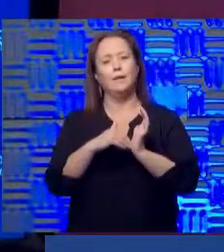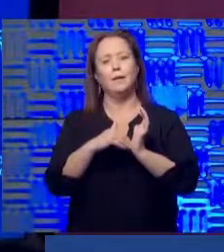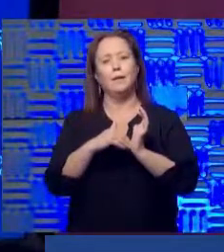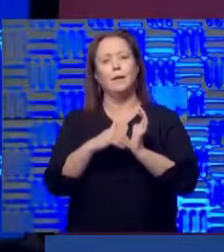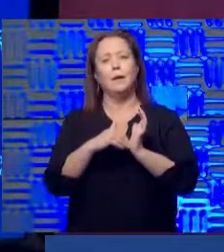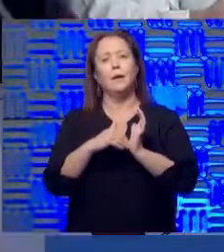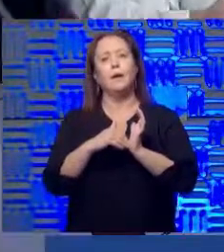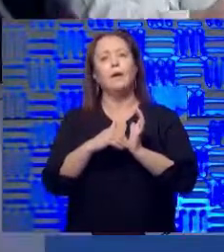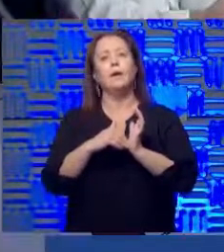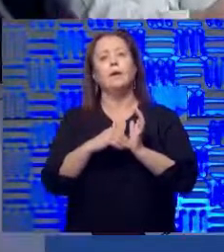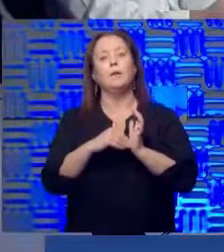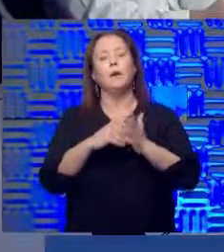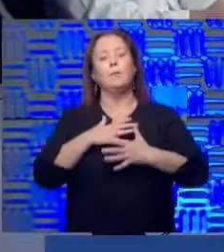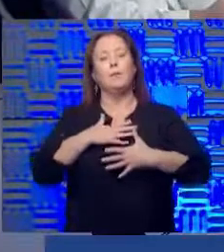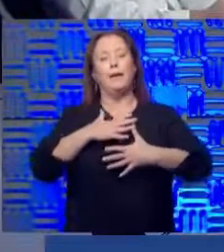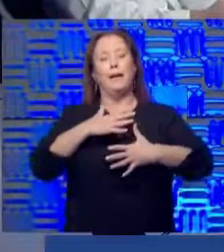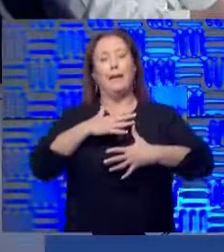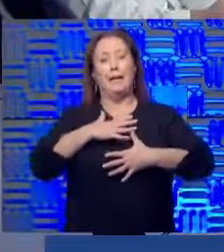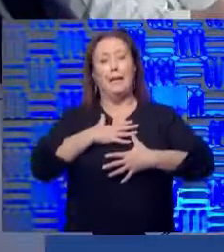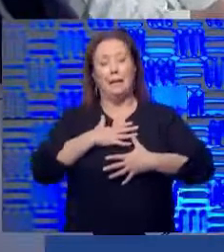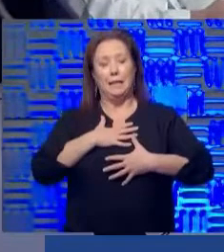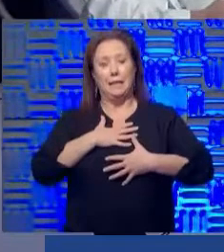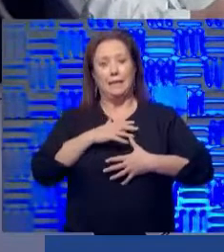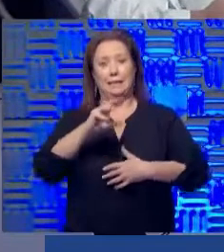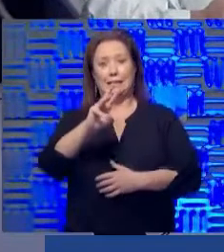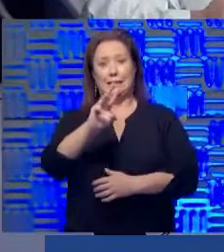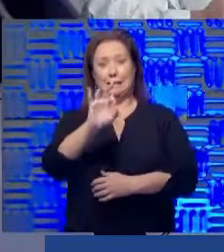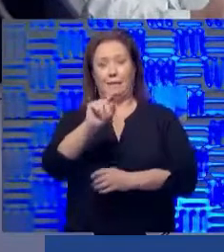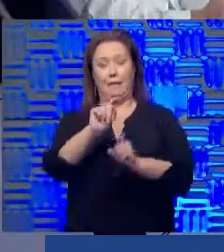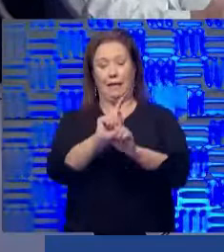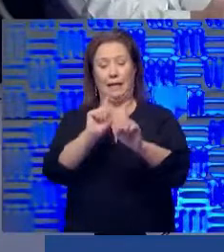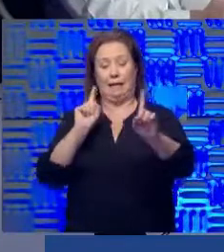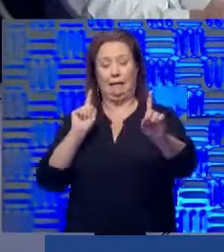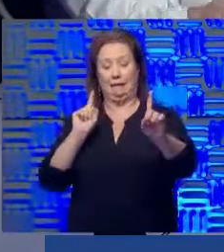say, do your deep breathing, 6 feet away from